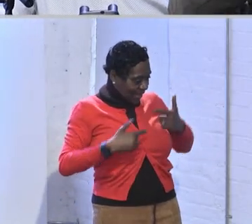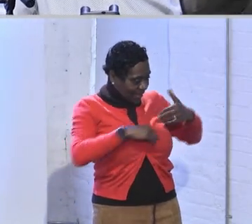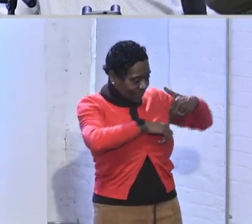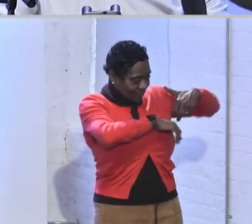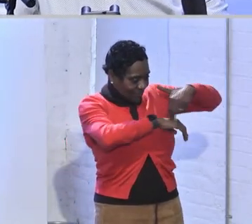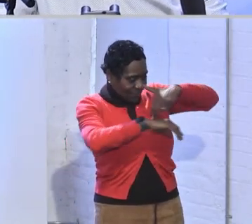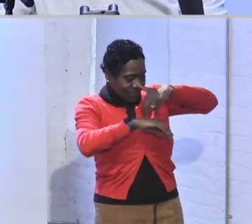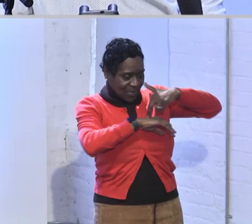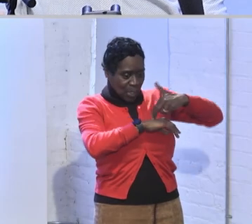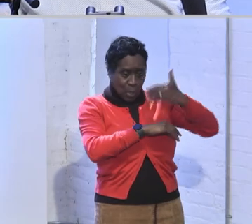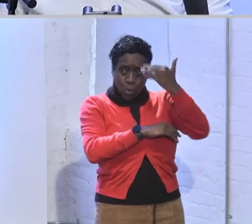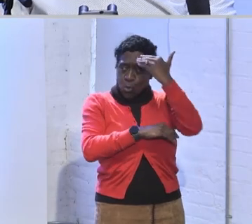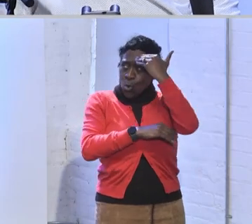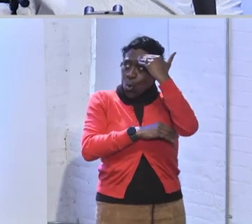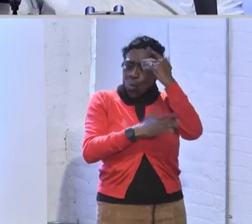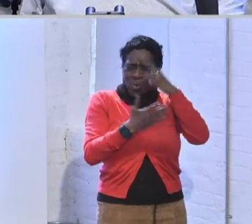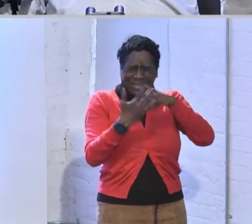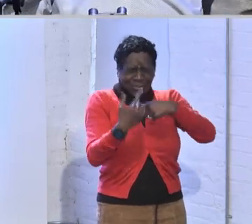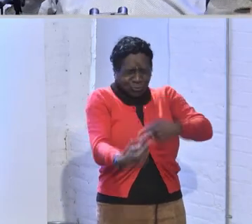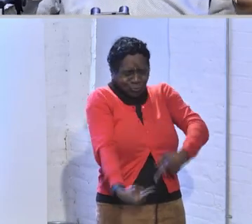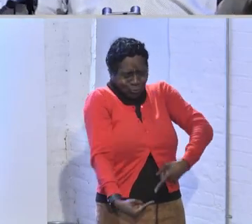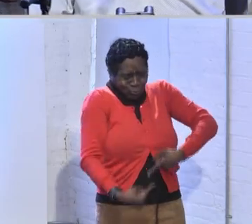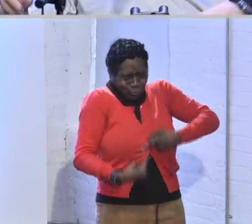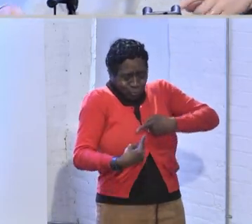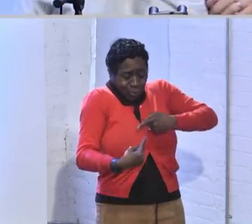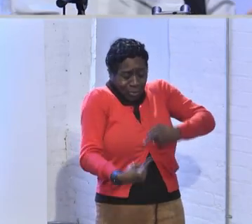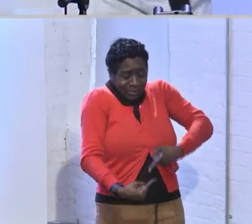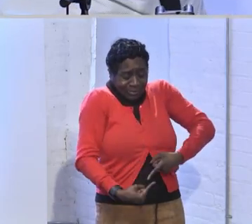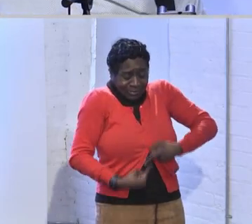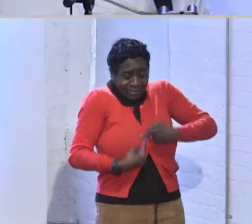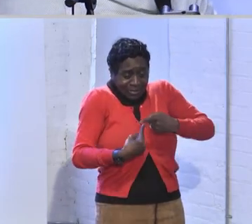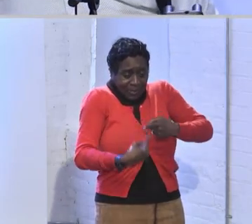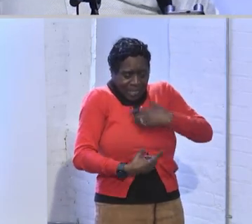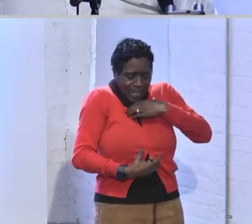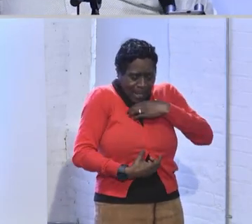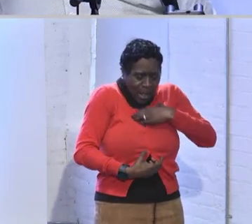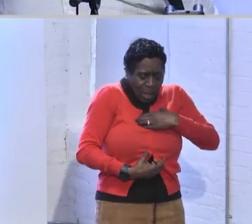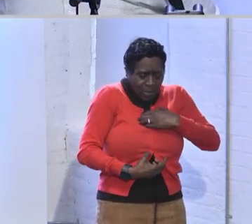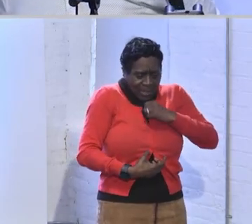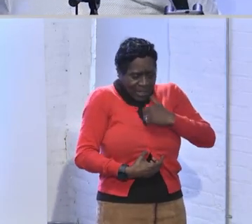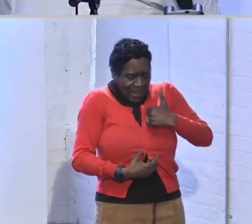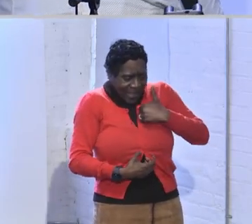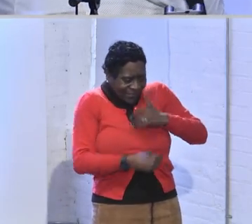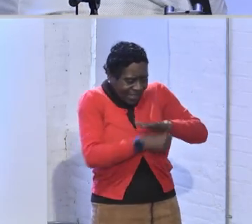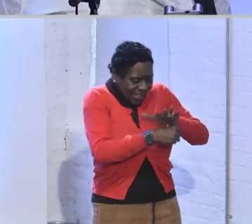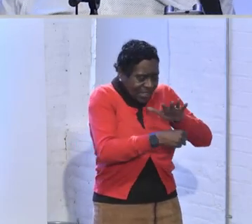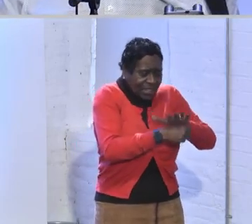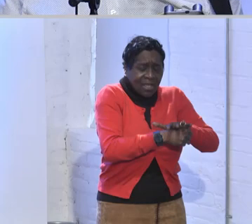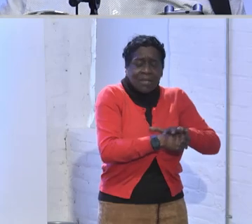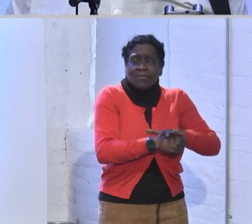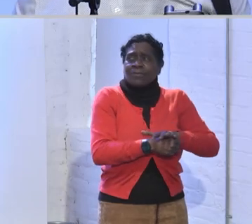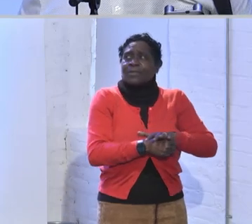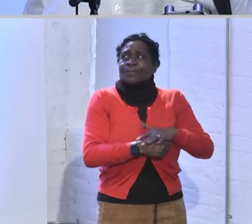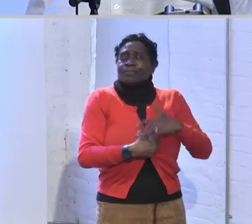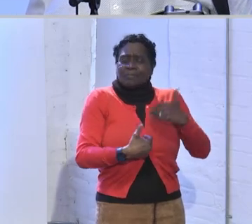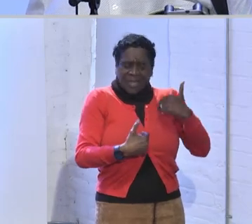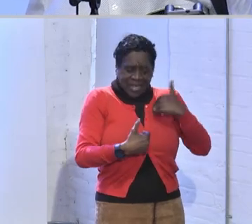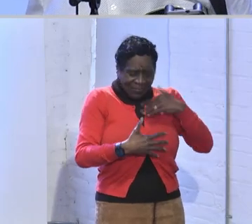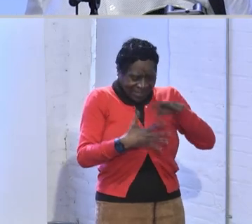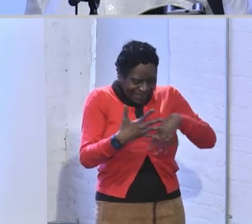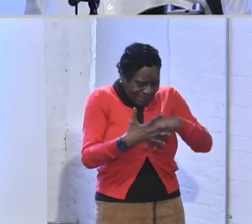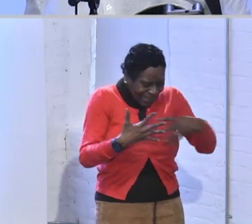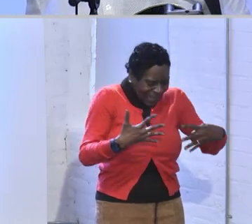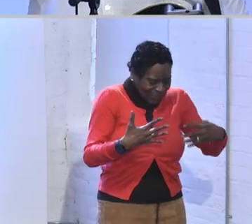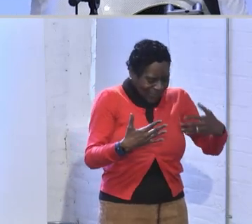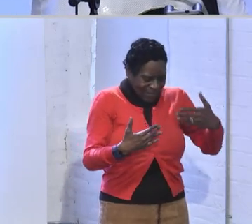earth and knows what it is to struggle, and the struggle of being hungry and not having enough, and having a schedule and